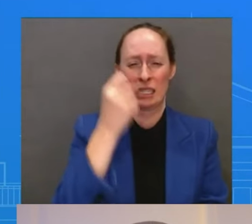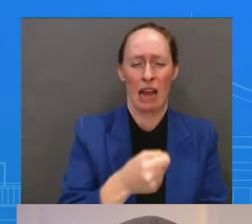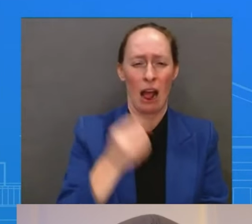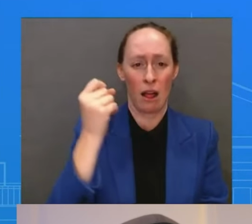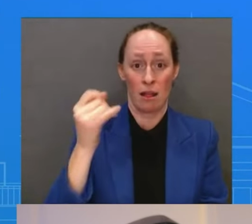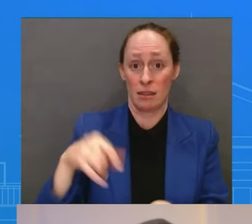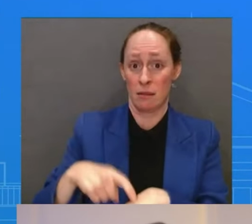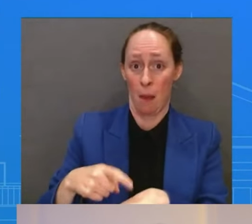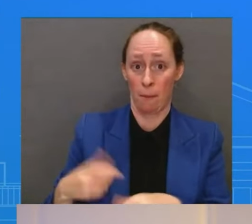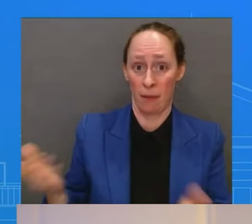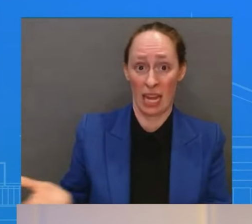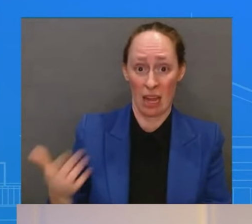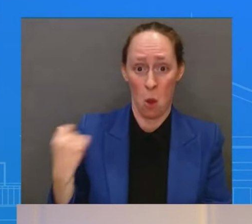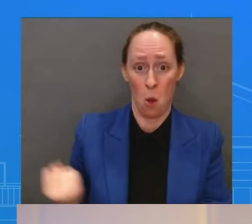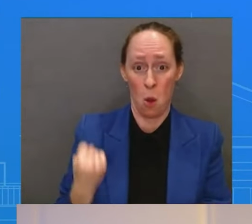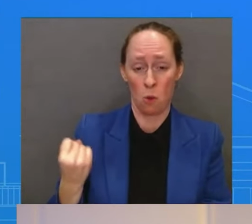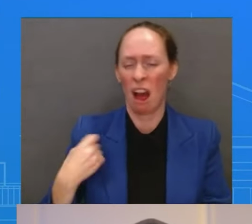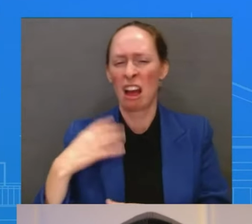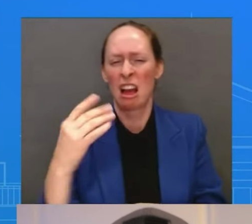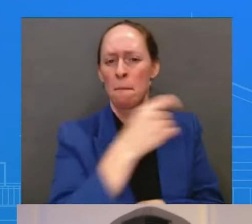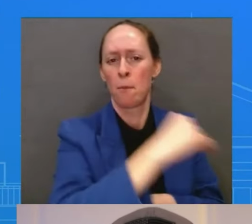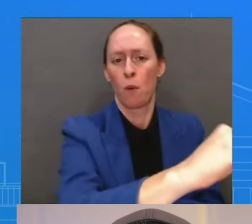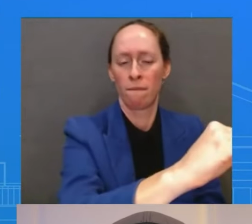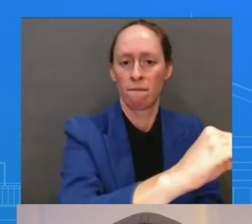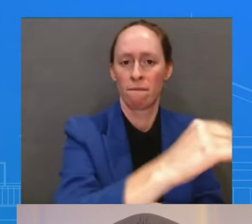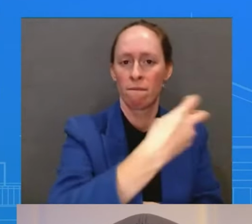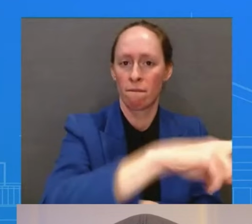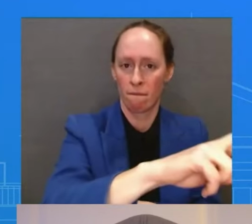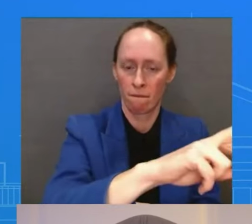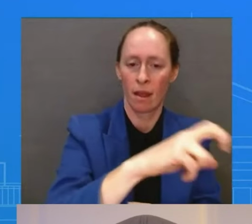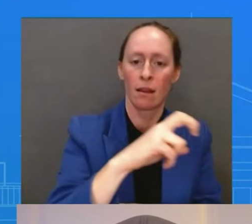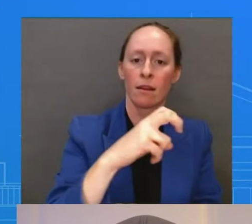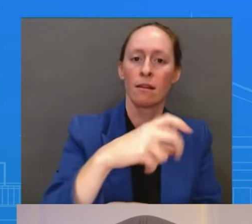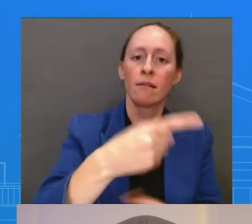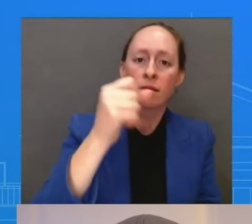said, none of it has been accessed by the Iranian,